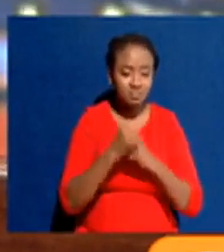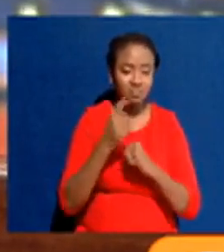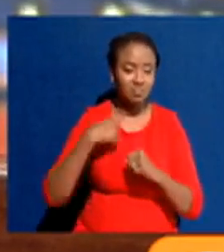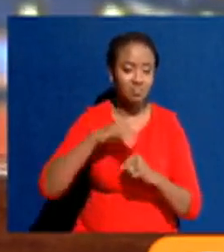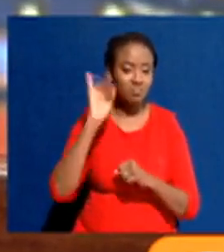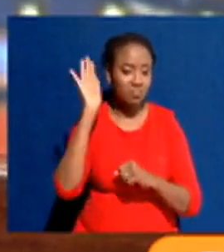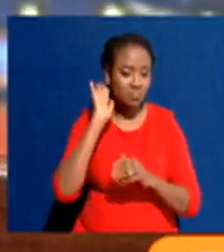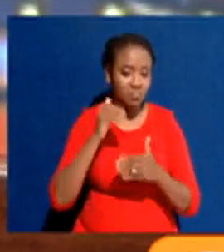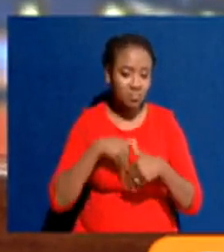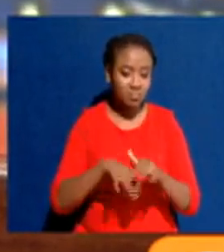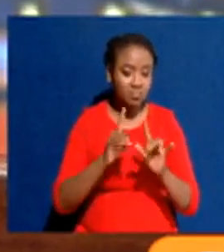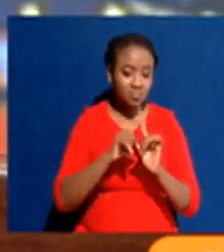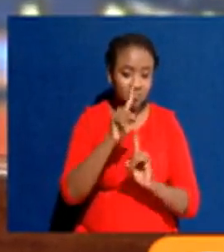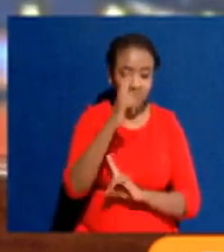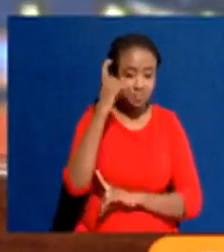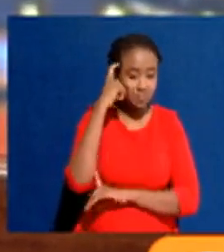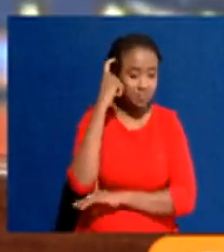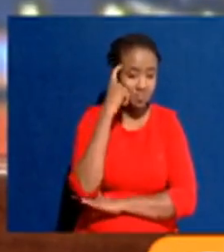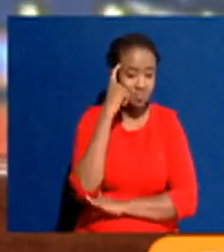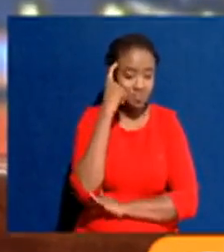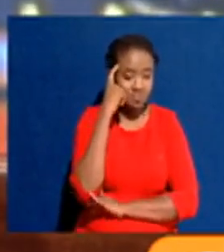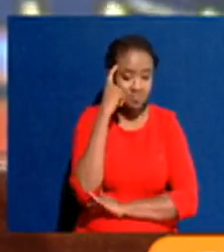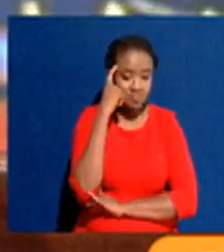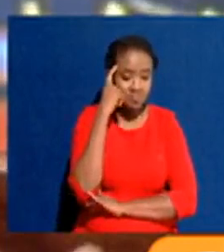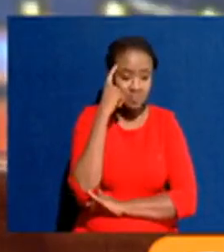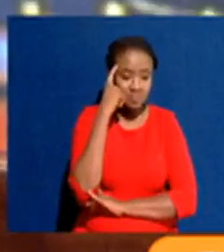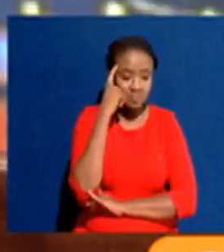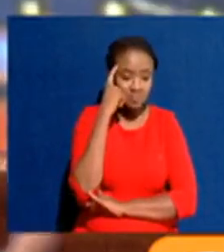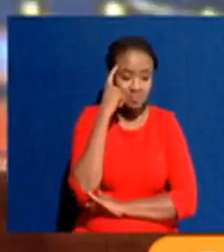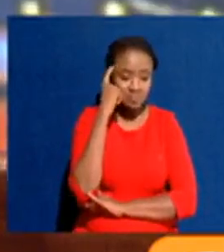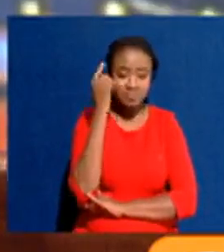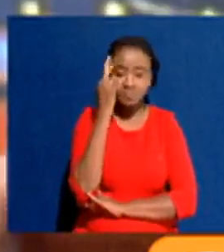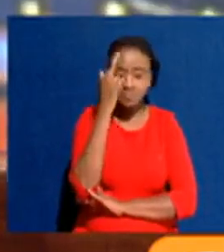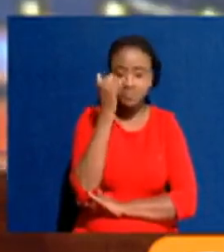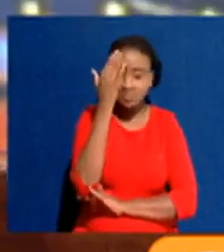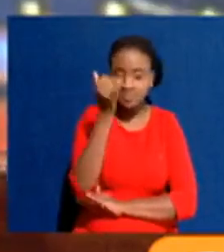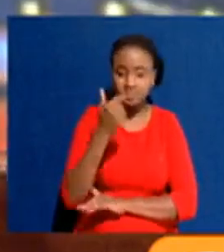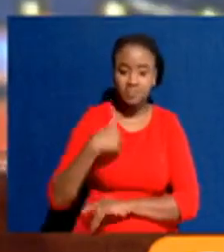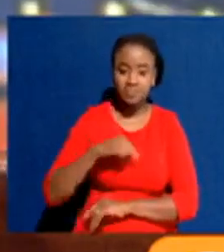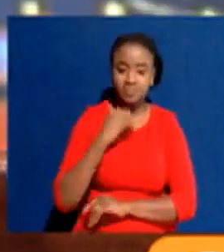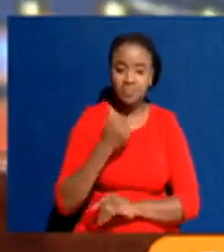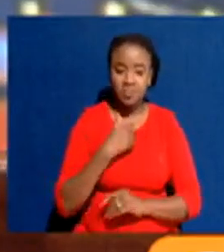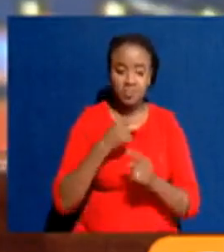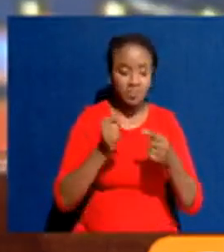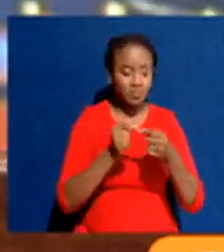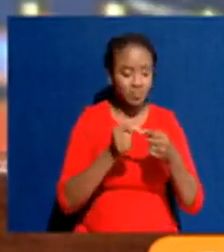But Jeff, remember why we had anti-colonial